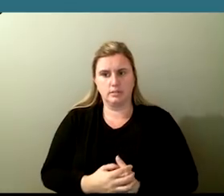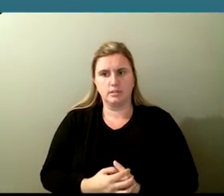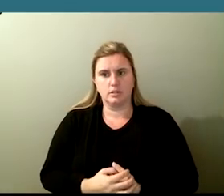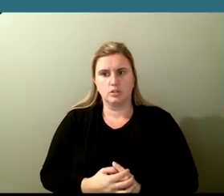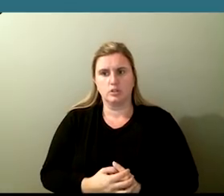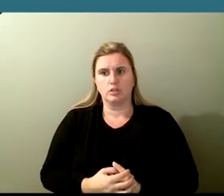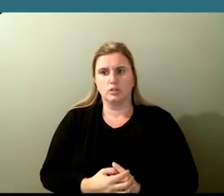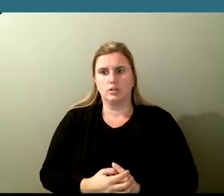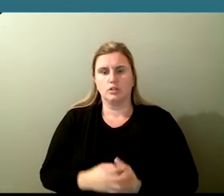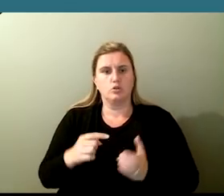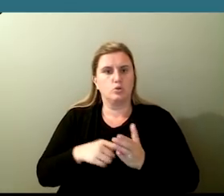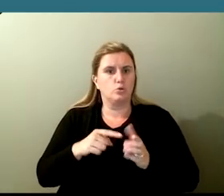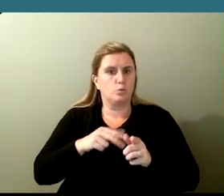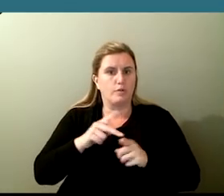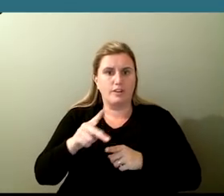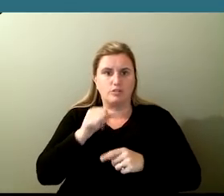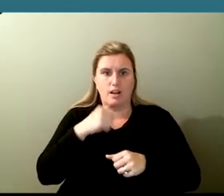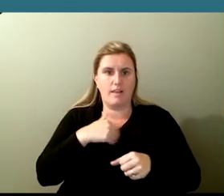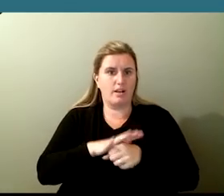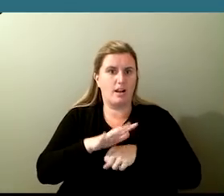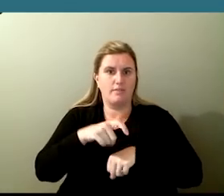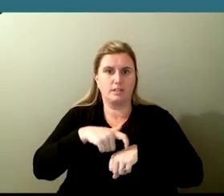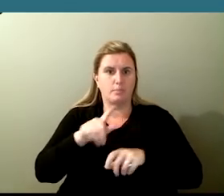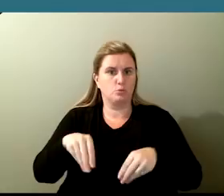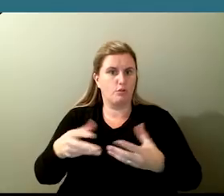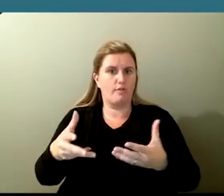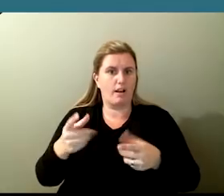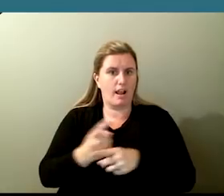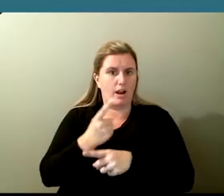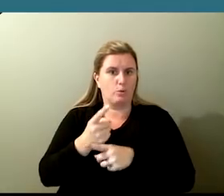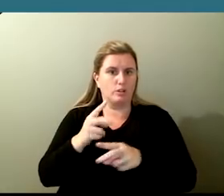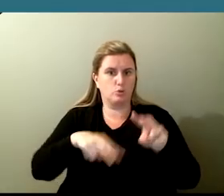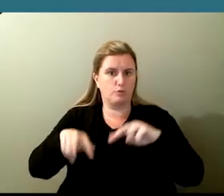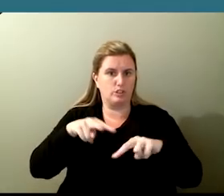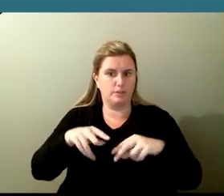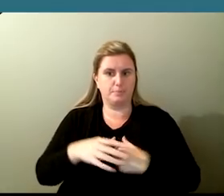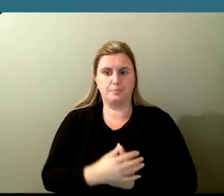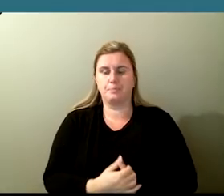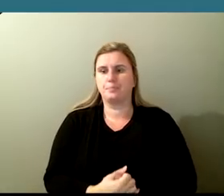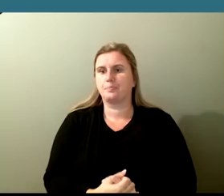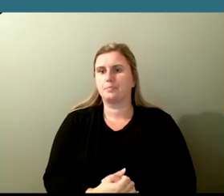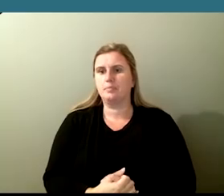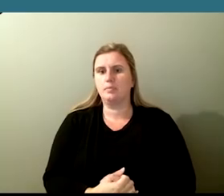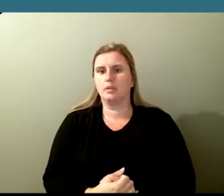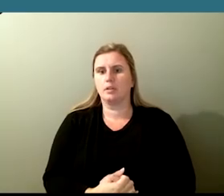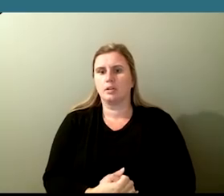to professionals not having enough time to provide adequate supervision.